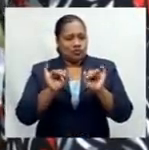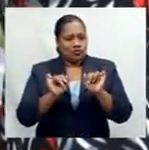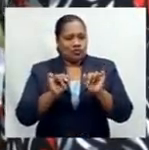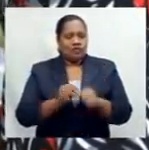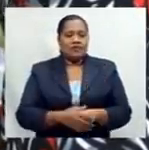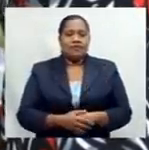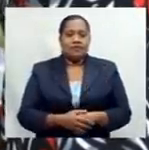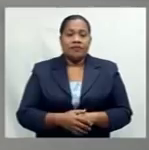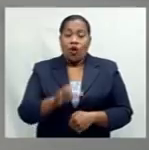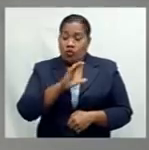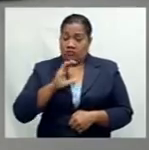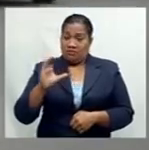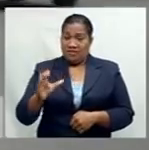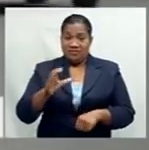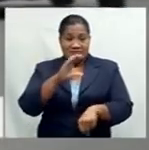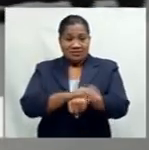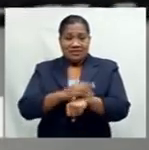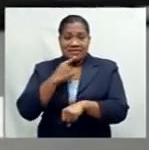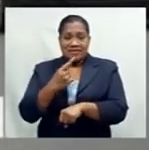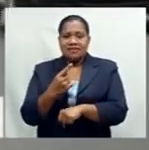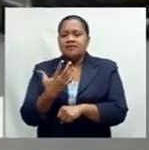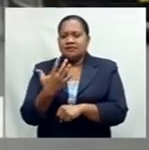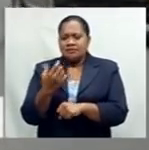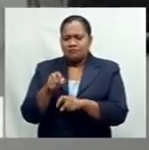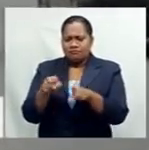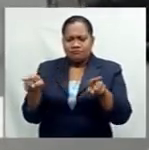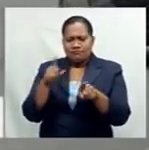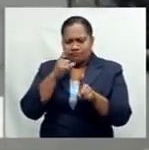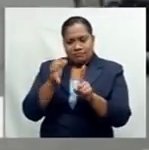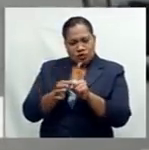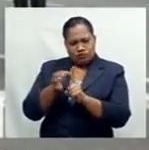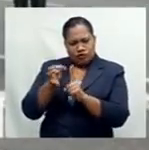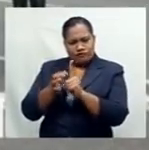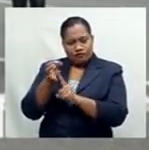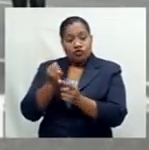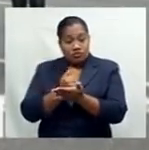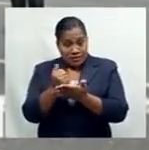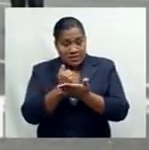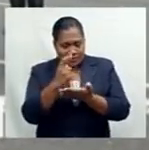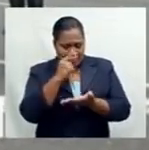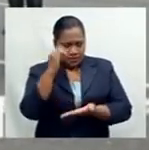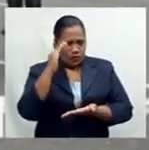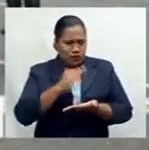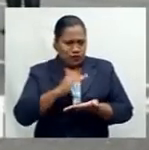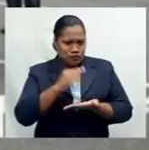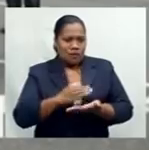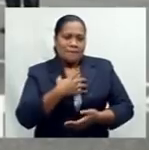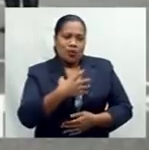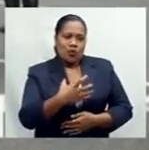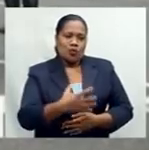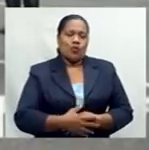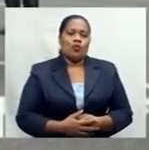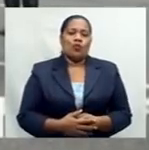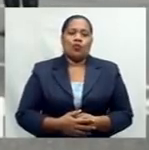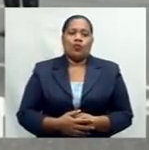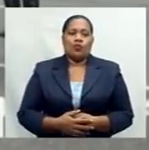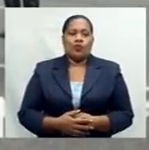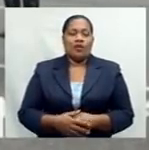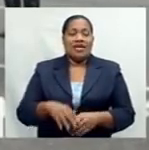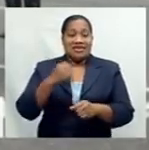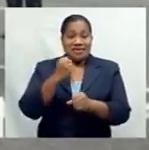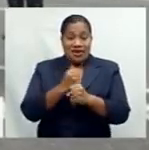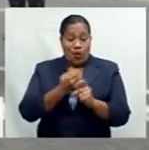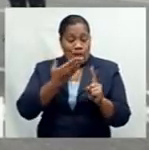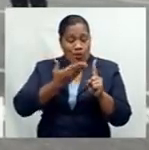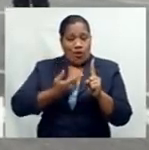Sitiveni Gilio says there is room for improvement and these numbers can be reduced further. Gilio commended the efforts